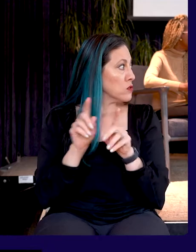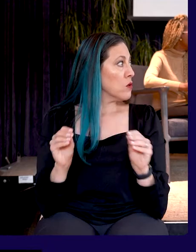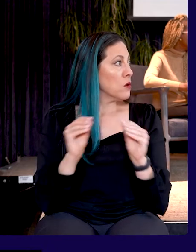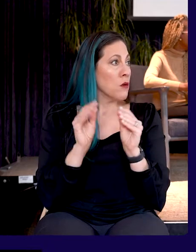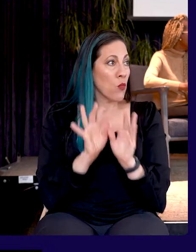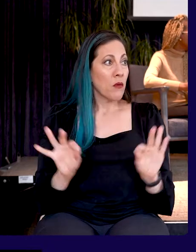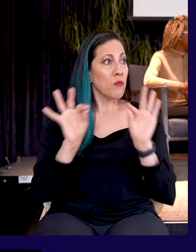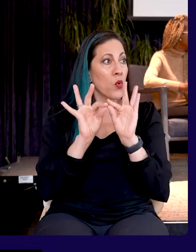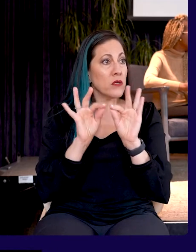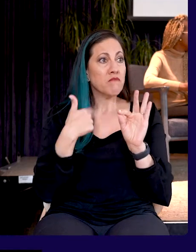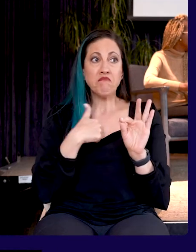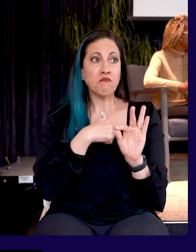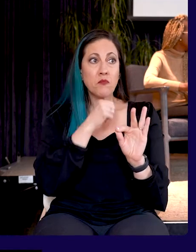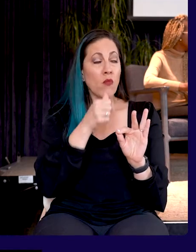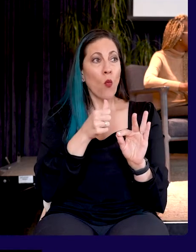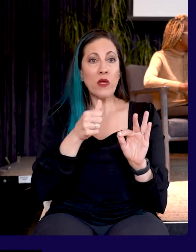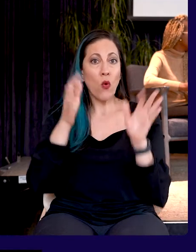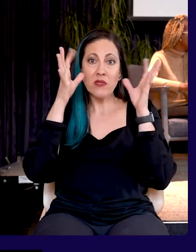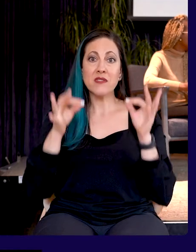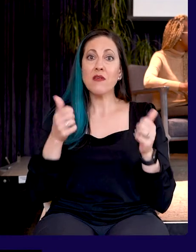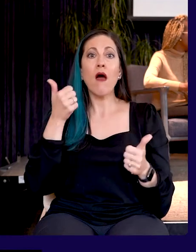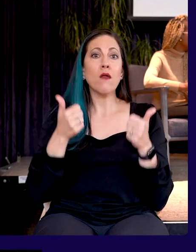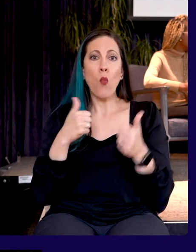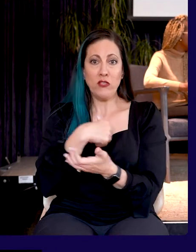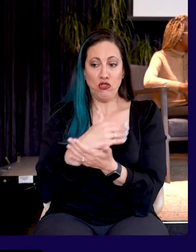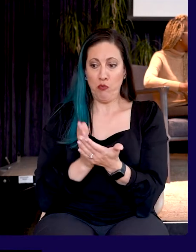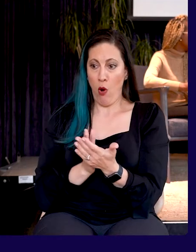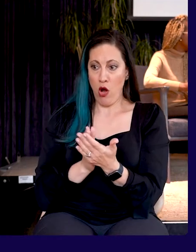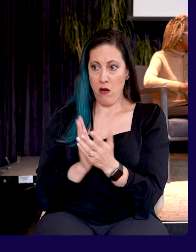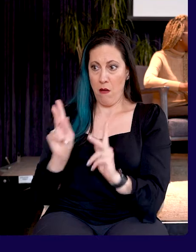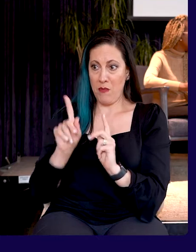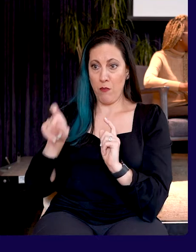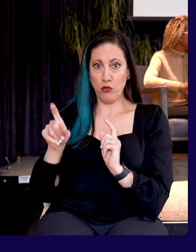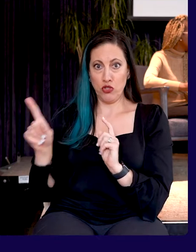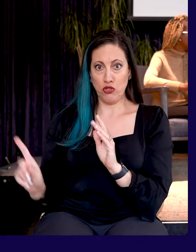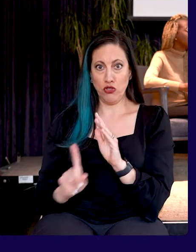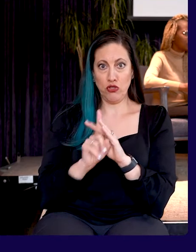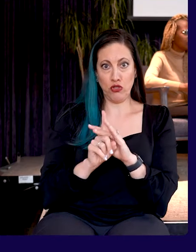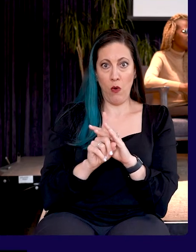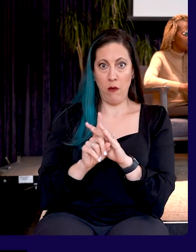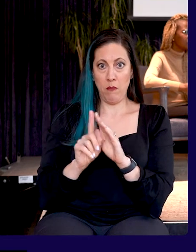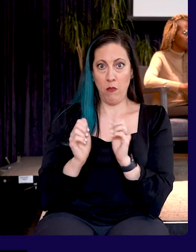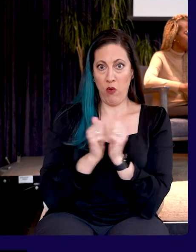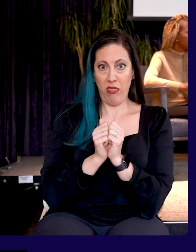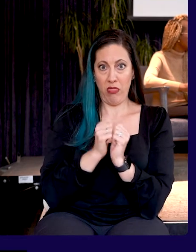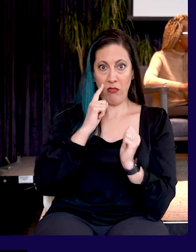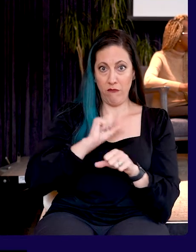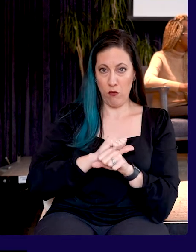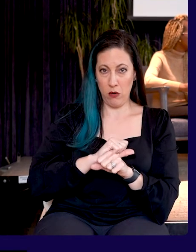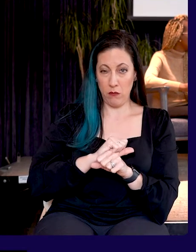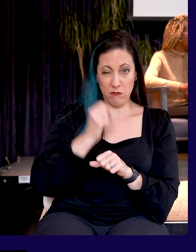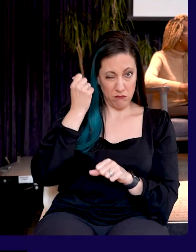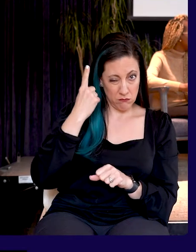that we don't decide which parts of people they should or should not bring to the table. I think that we